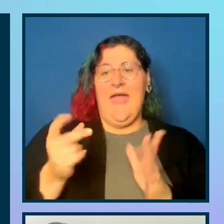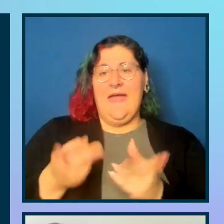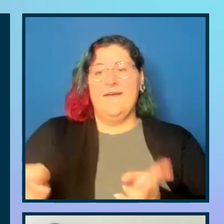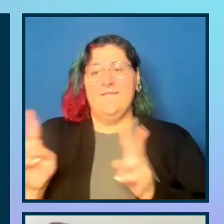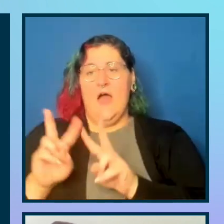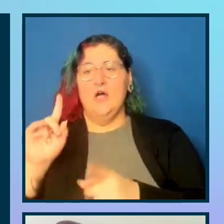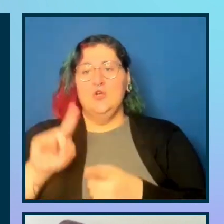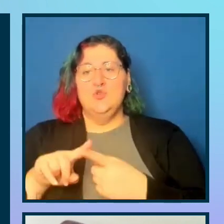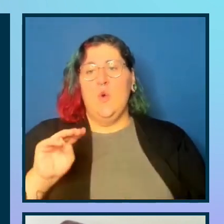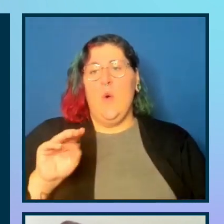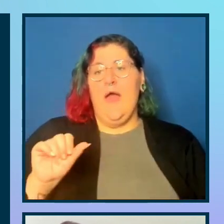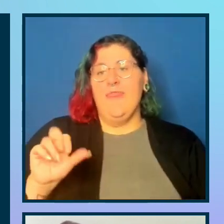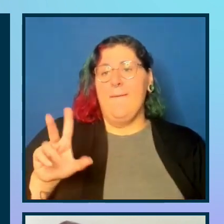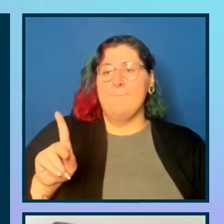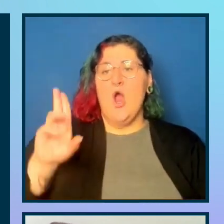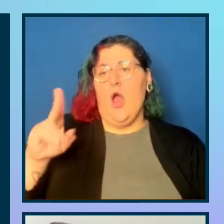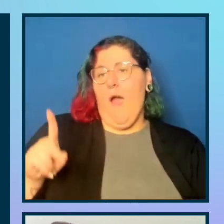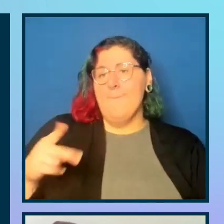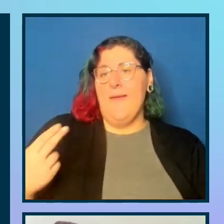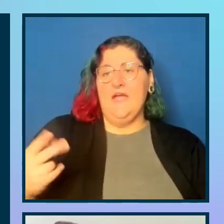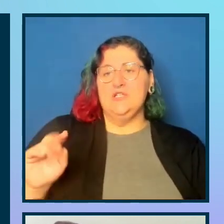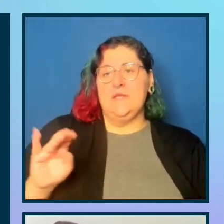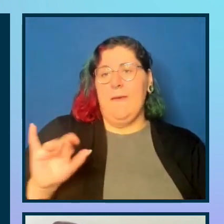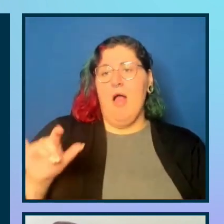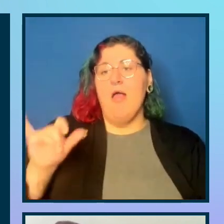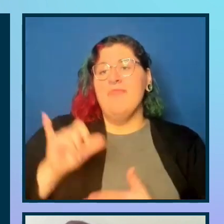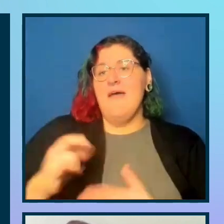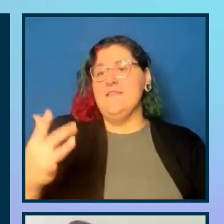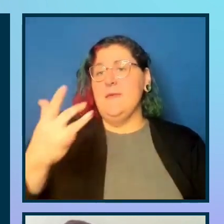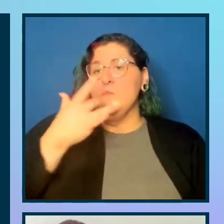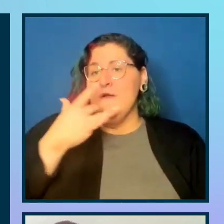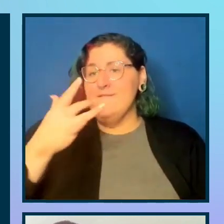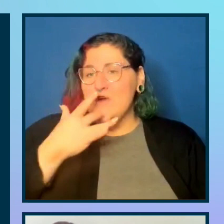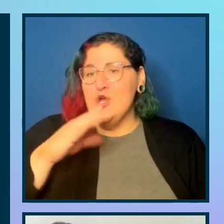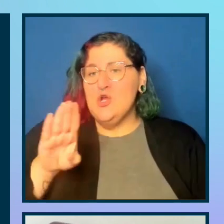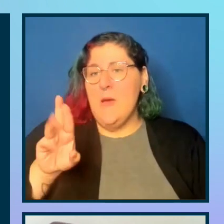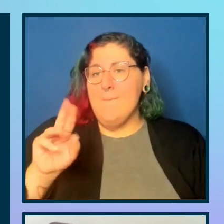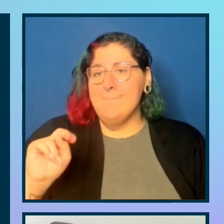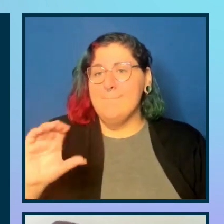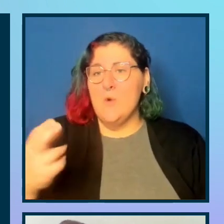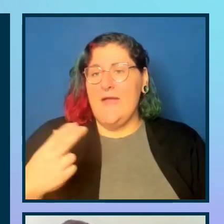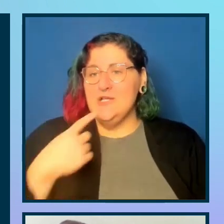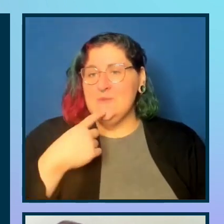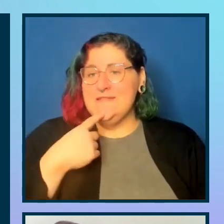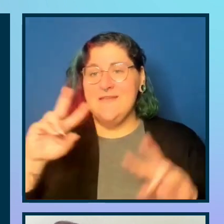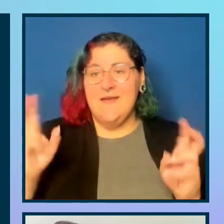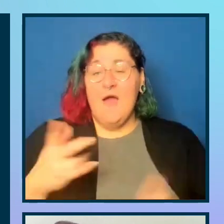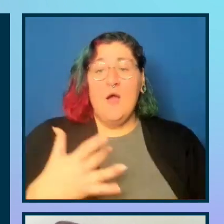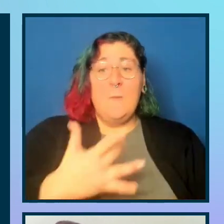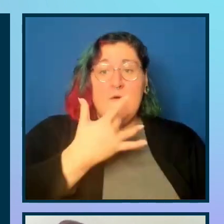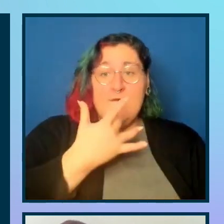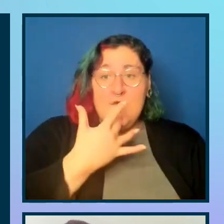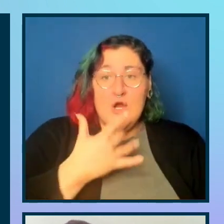would be the preferred branch. So if you can imagine preferred branch colon and then the name of the branch. So to do that,